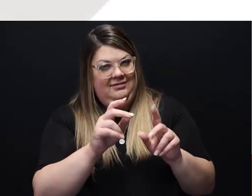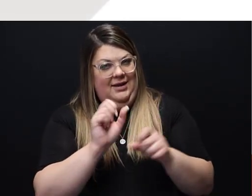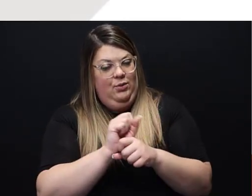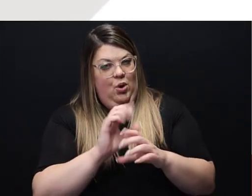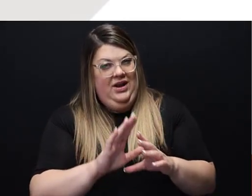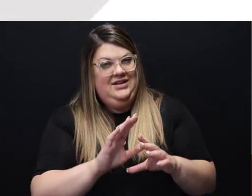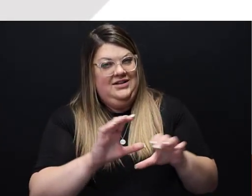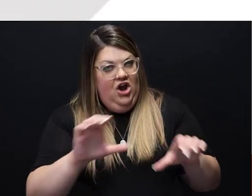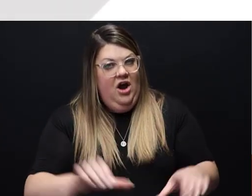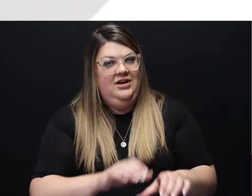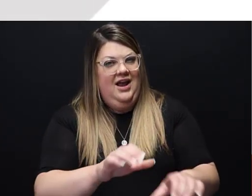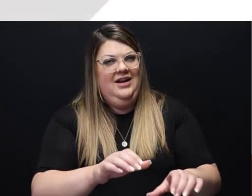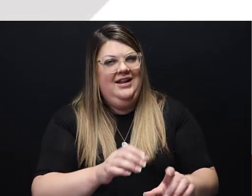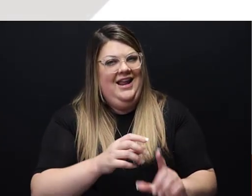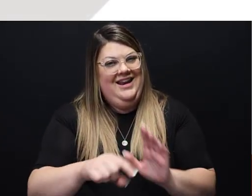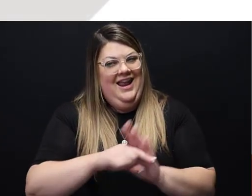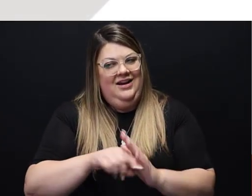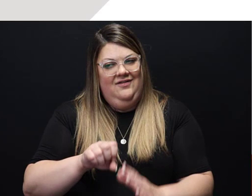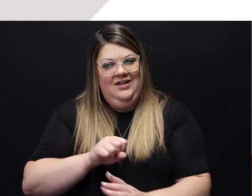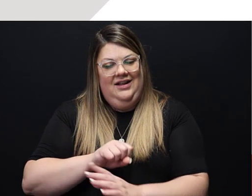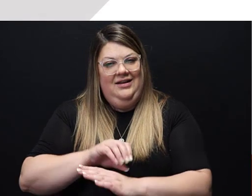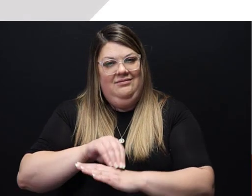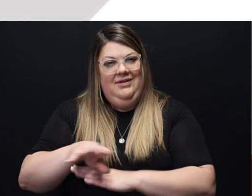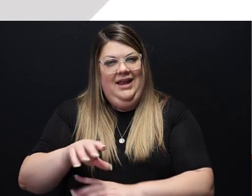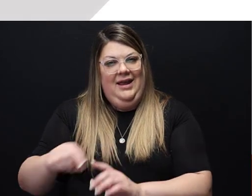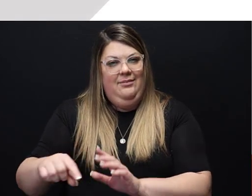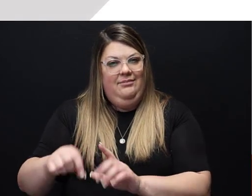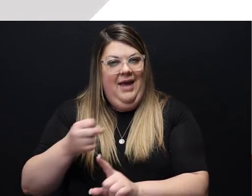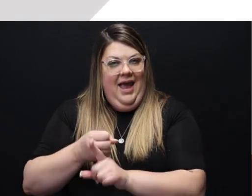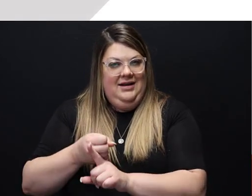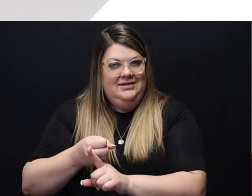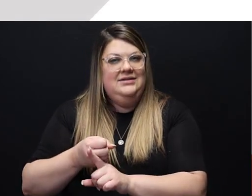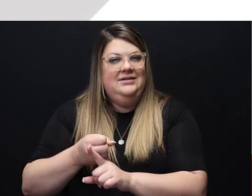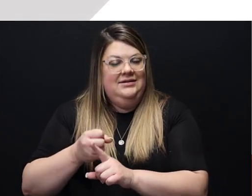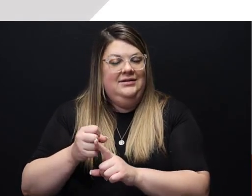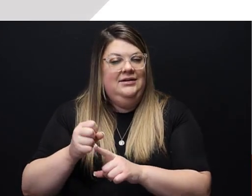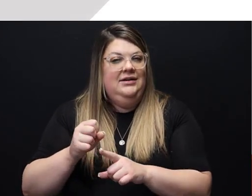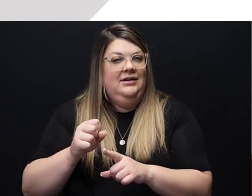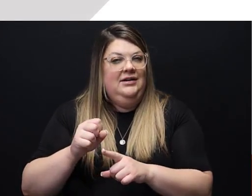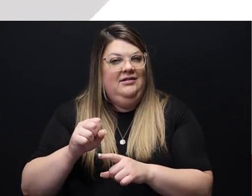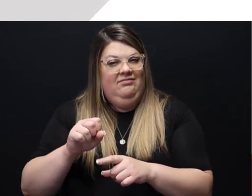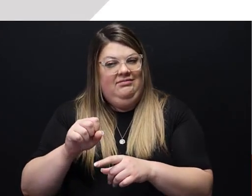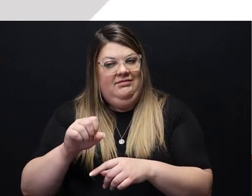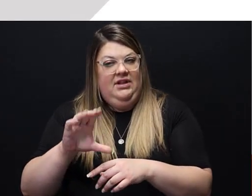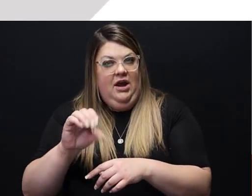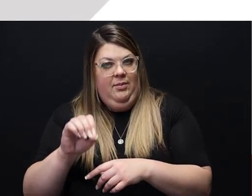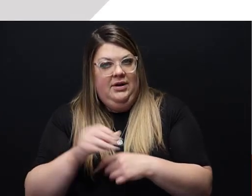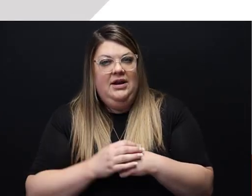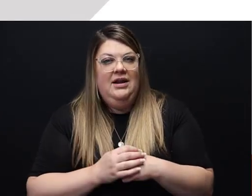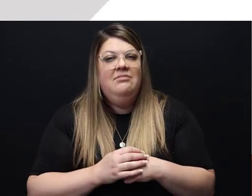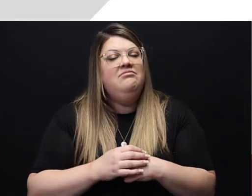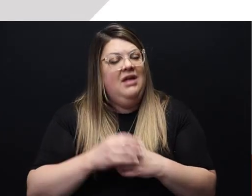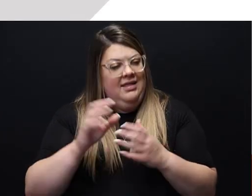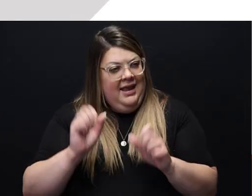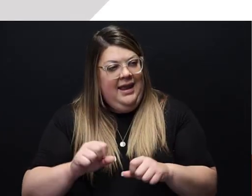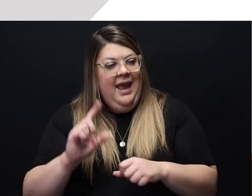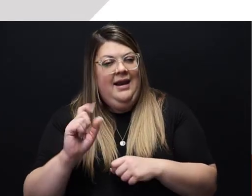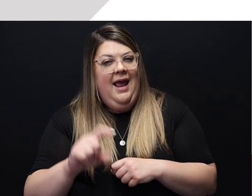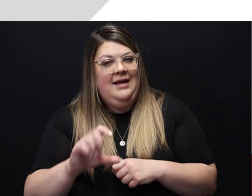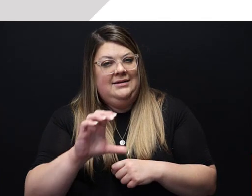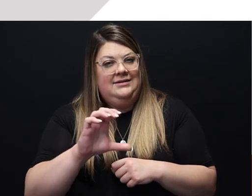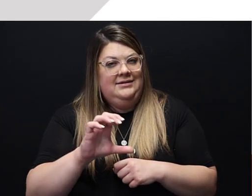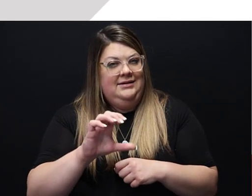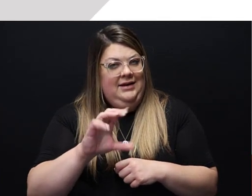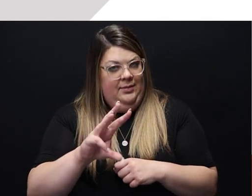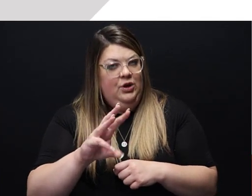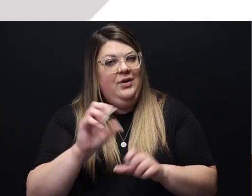impacts performance or business operations. In this circumstance, CW may ask the employee what assistance is needed